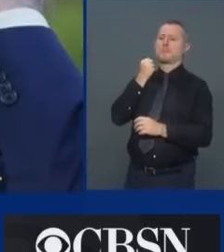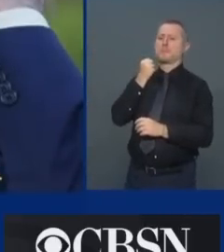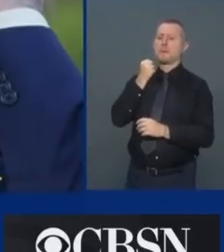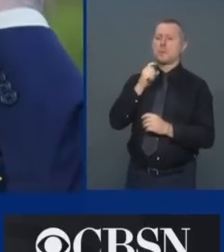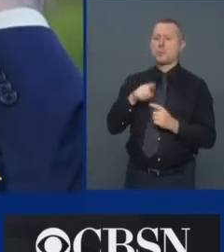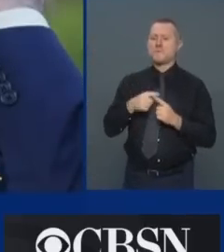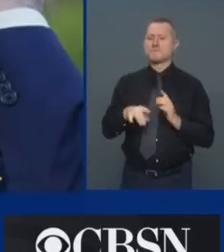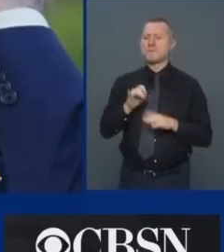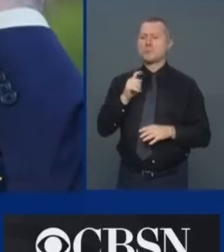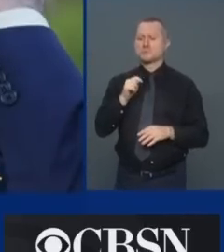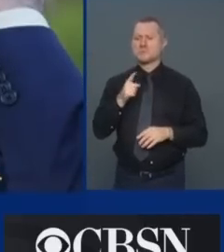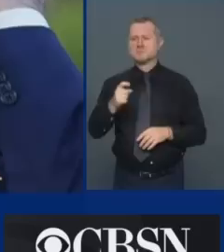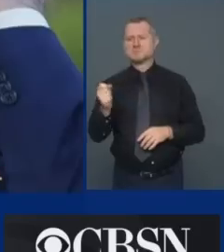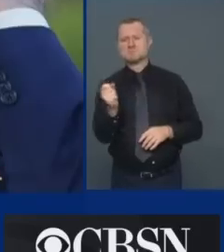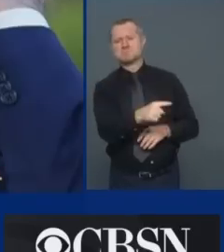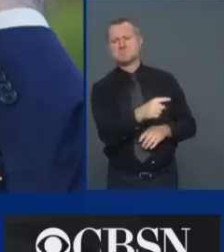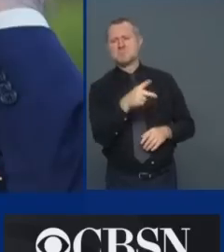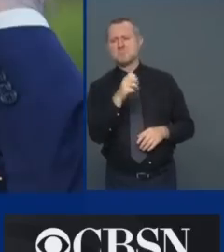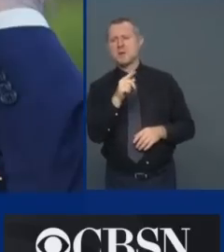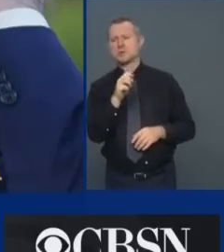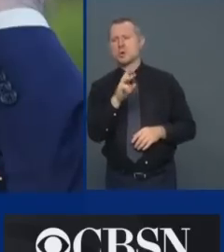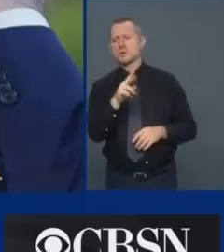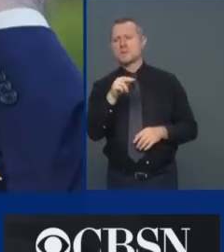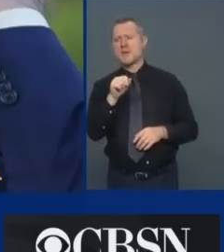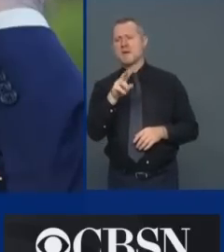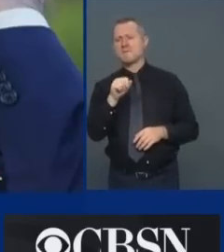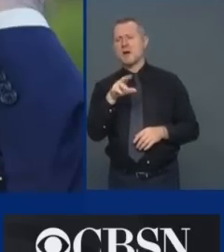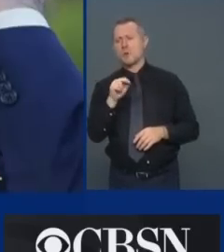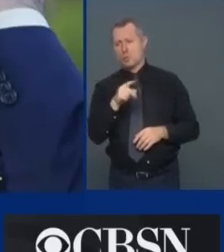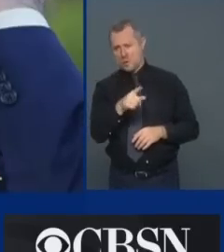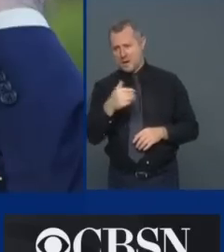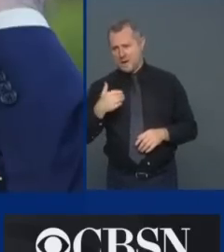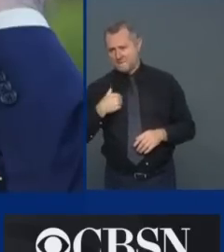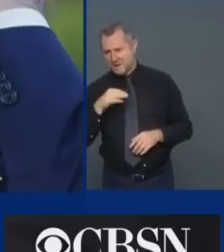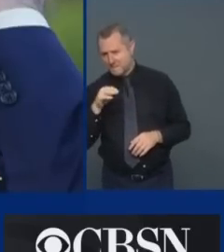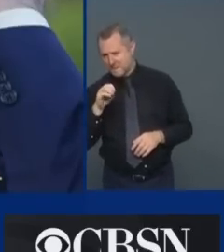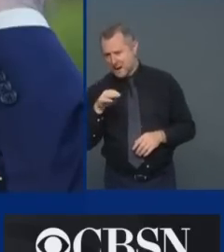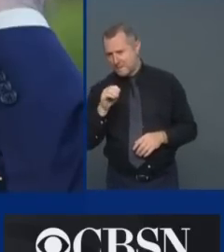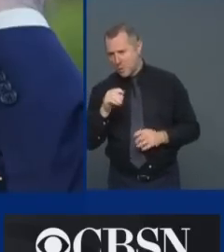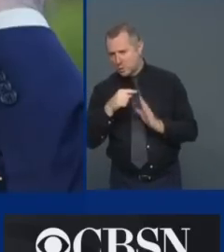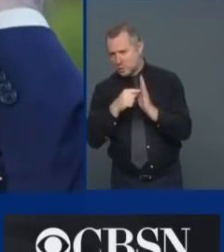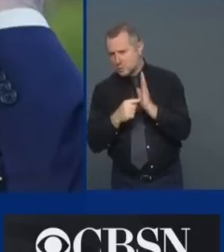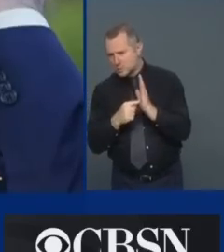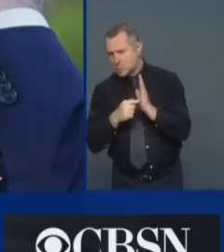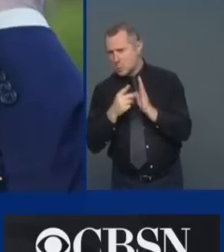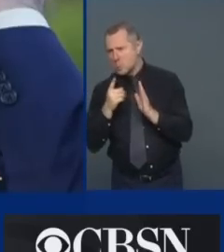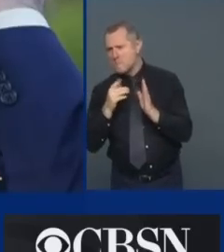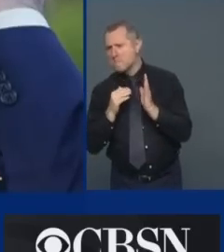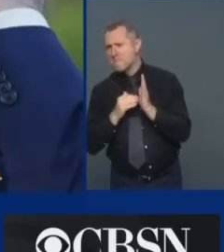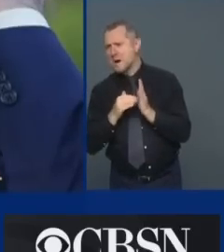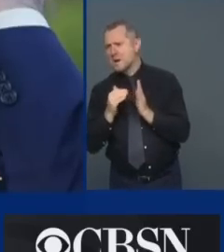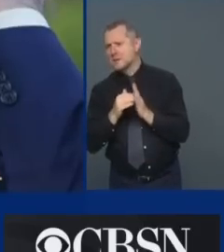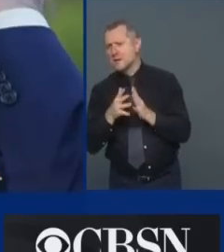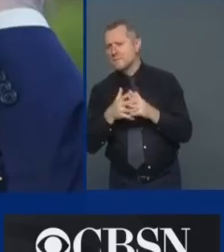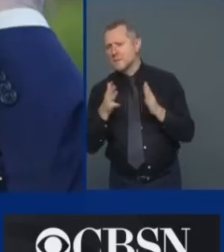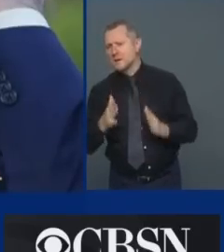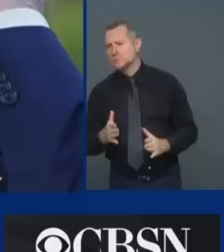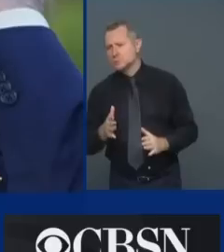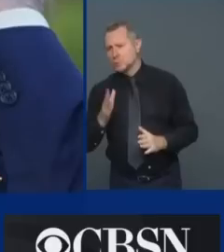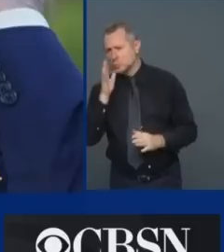ask Peter Navarro. You had a memo that said millions of New York Americans would be infected. Did you tell